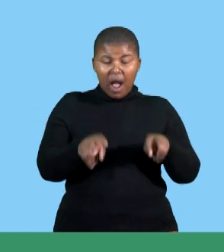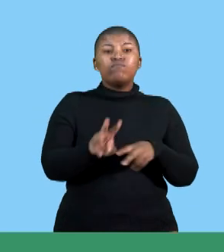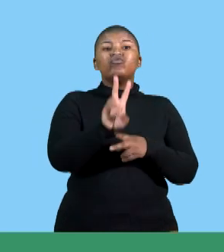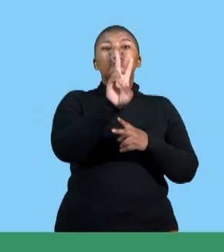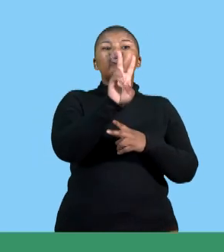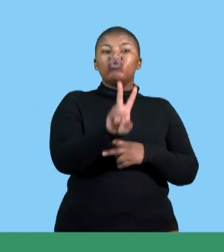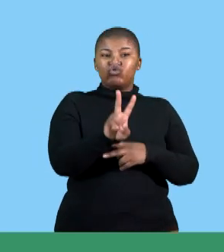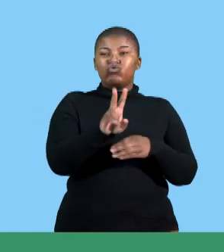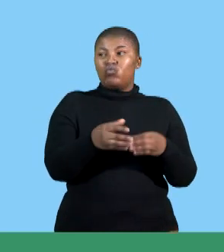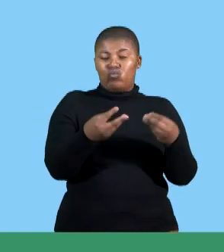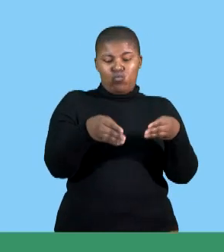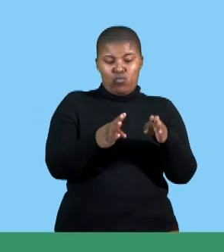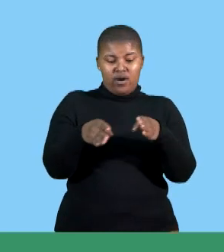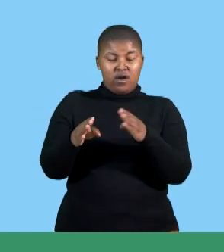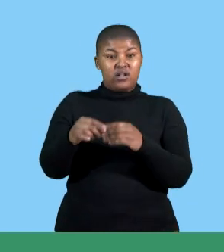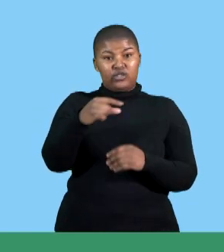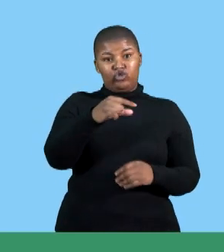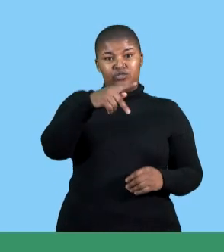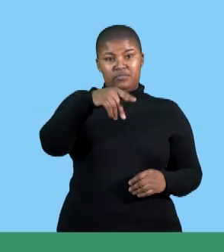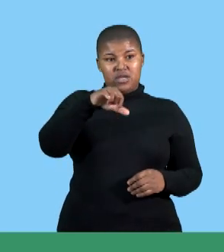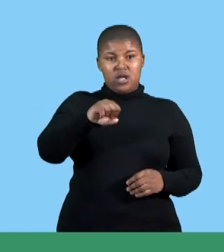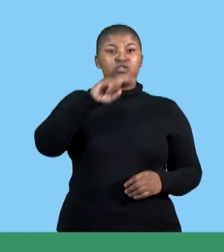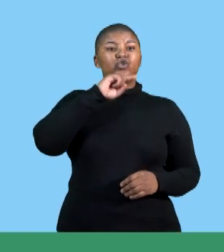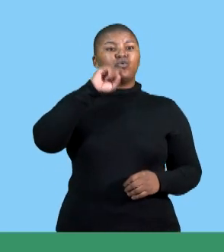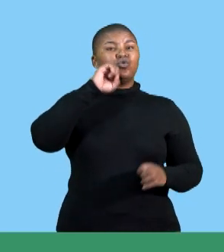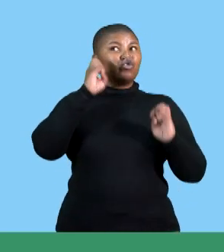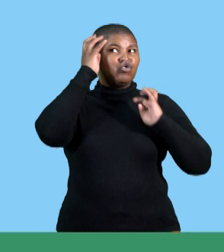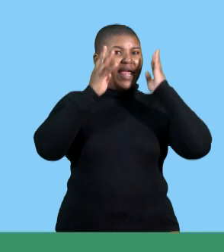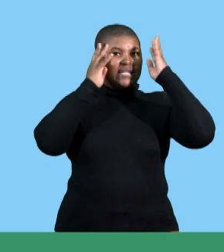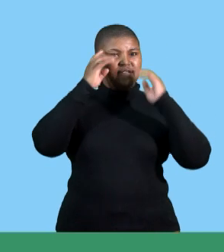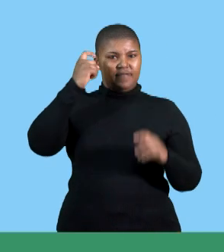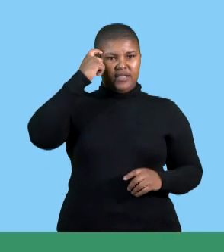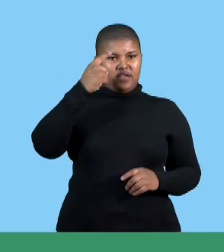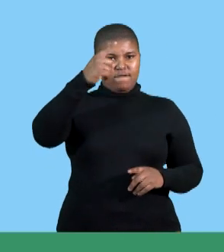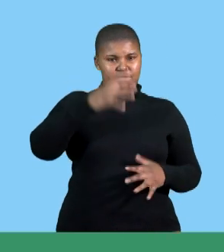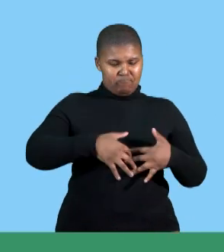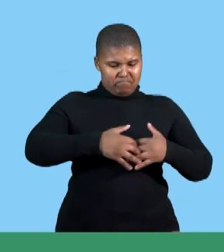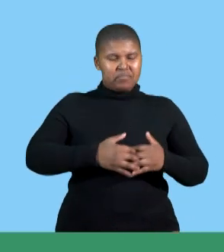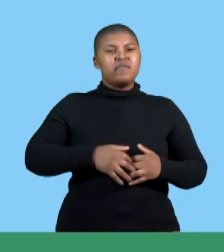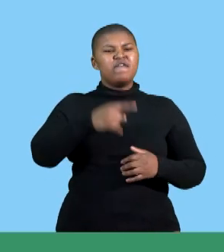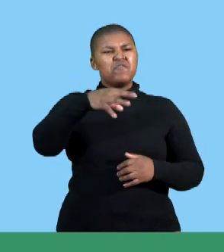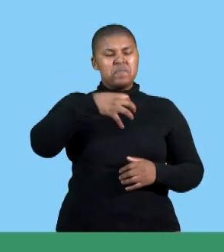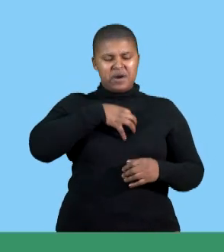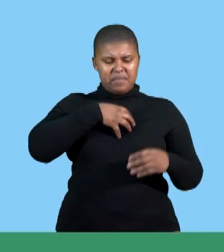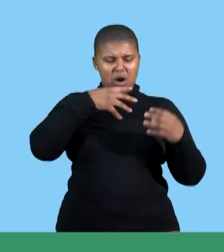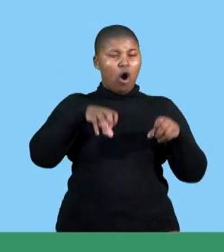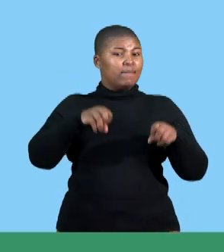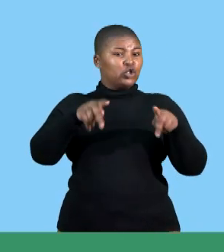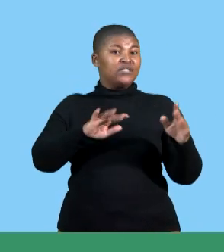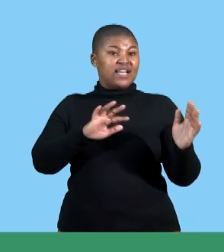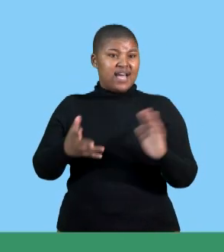in which GPS uses creative thinking to generate entrepreneurial opportunities. Now,